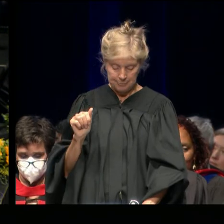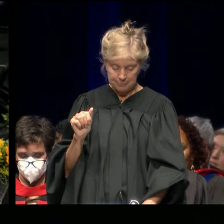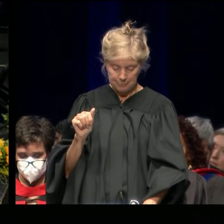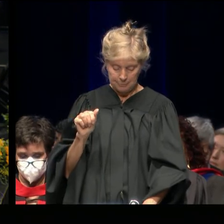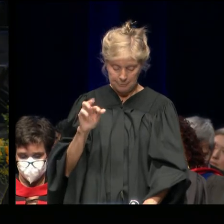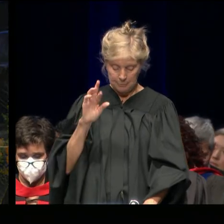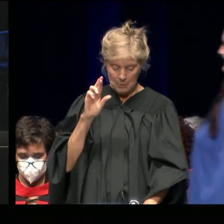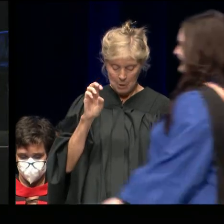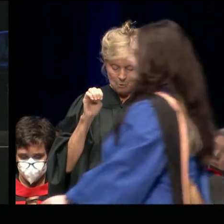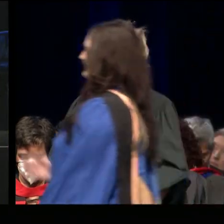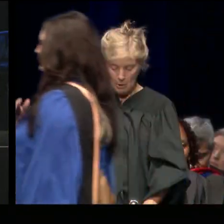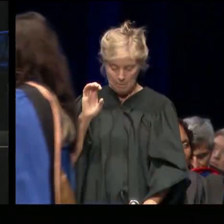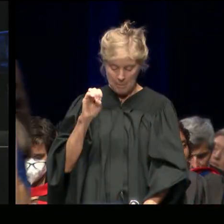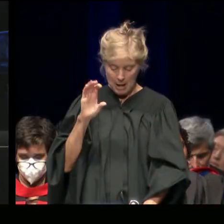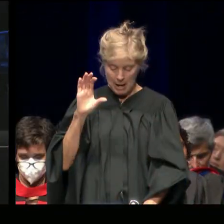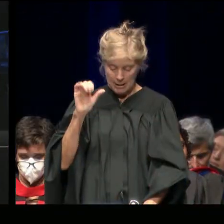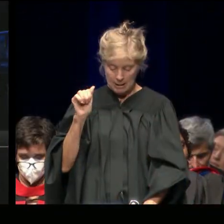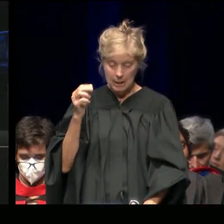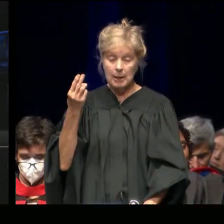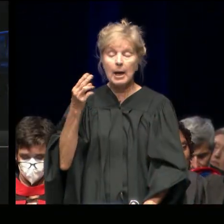Rebecca Churchill.